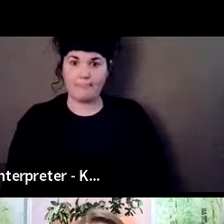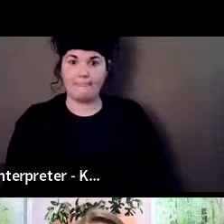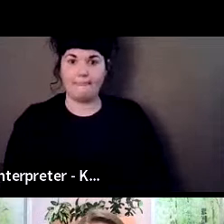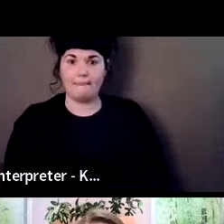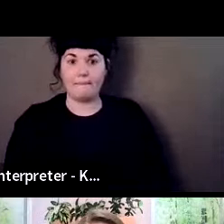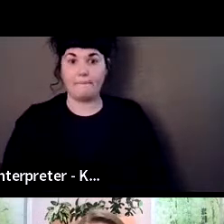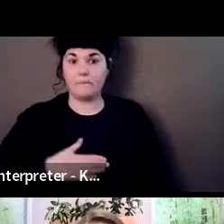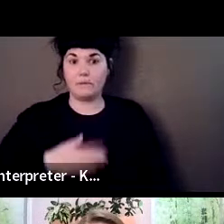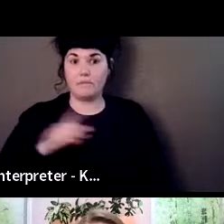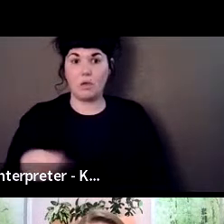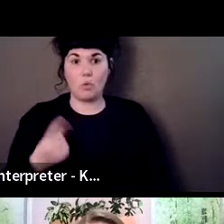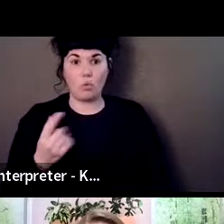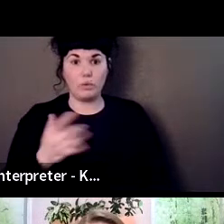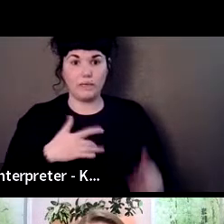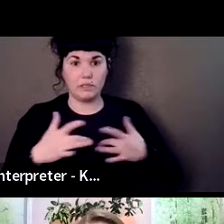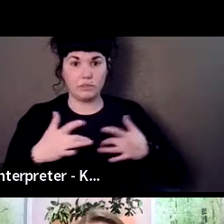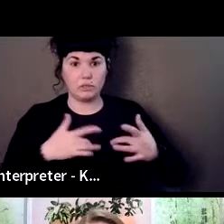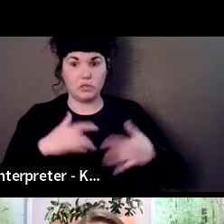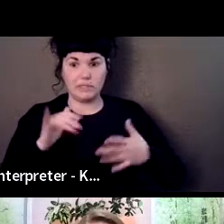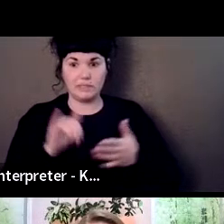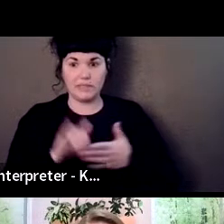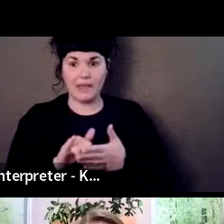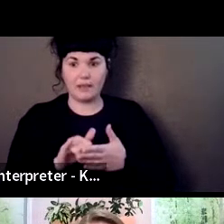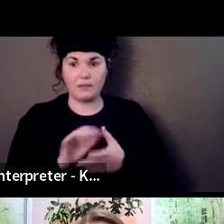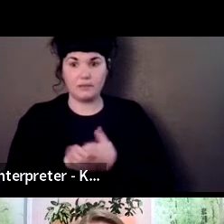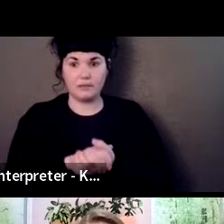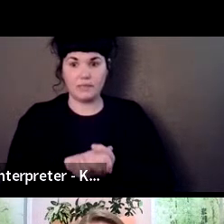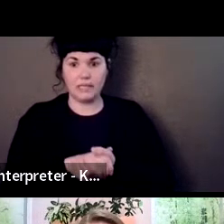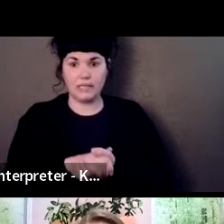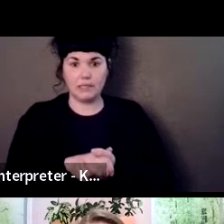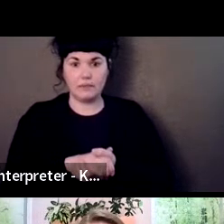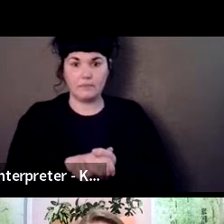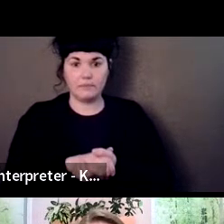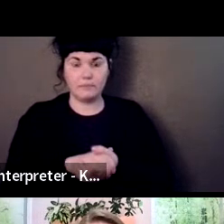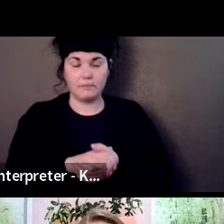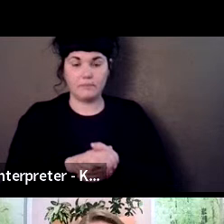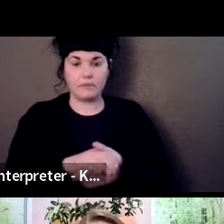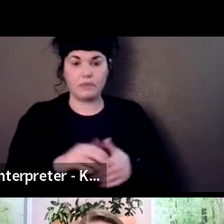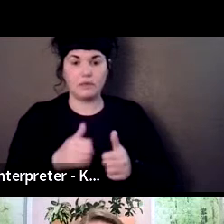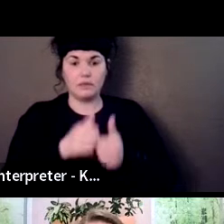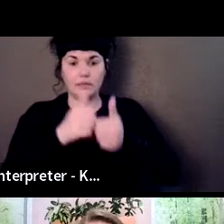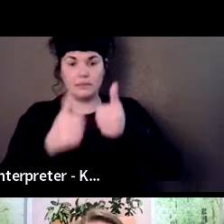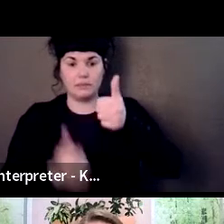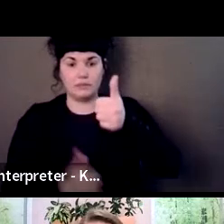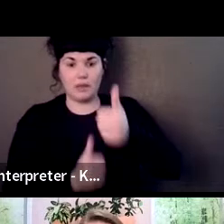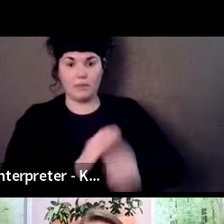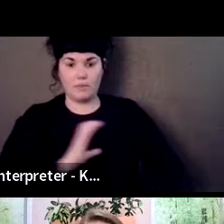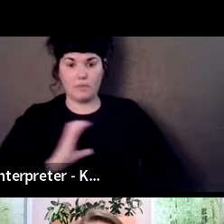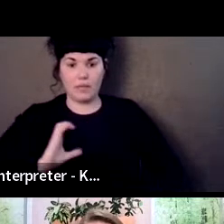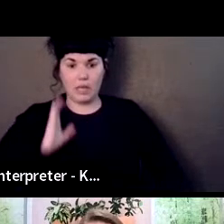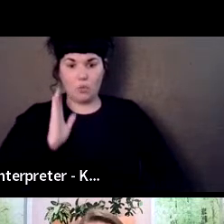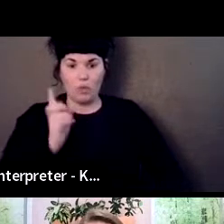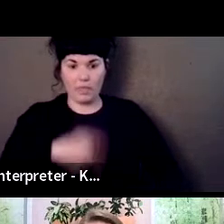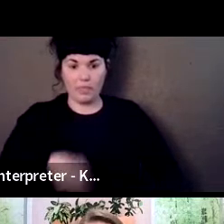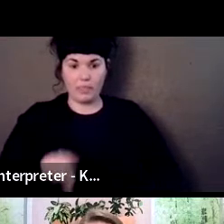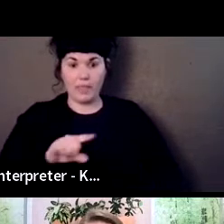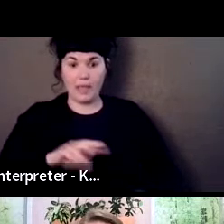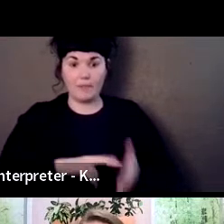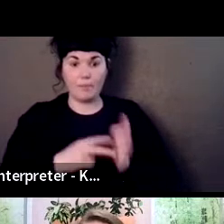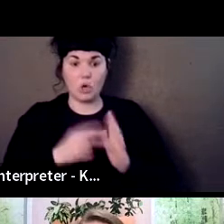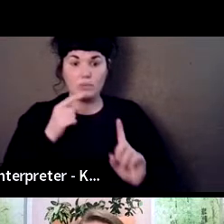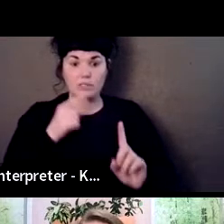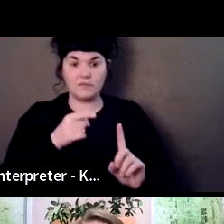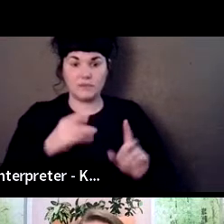My only concern is that. Is the subcommittee going to purposefully